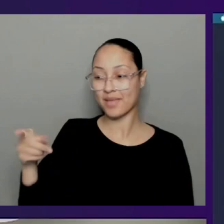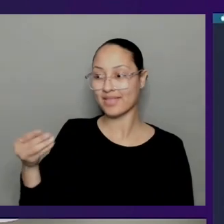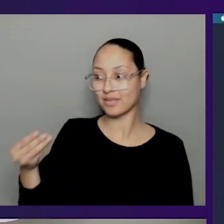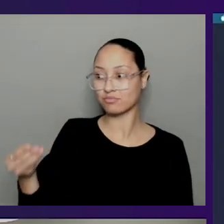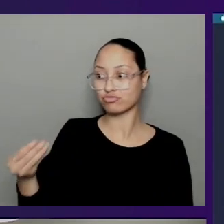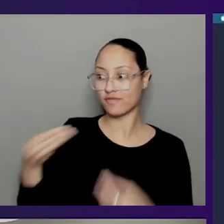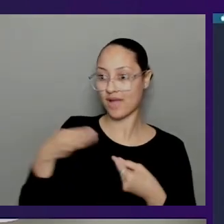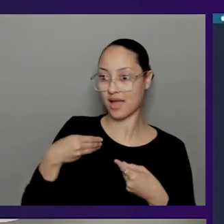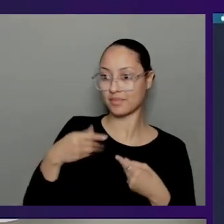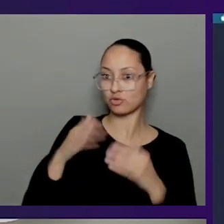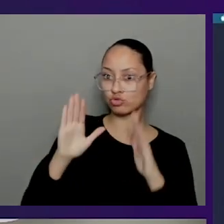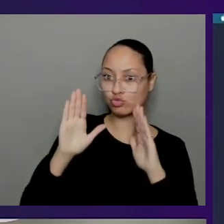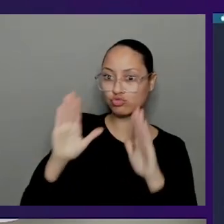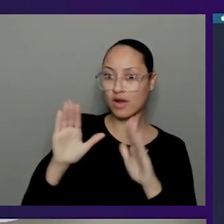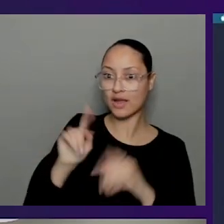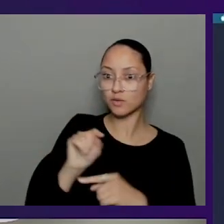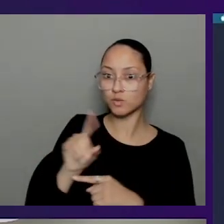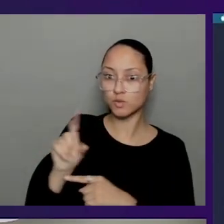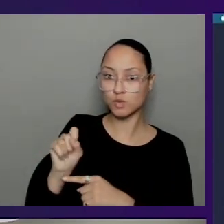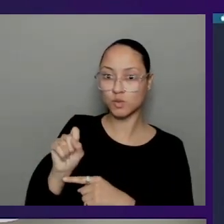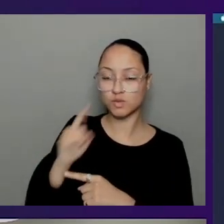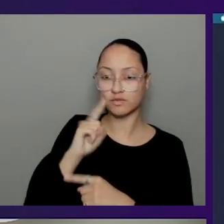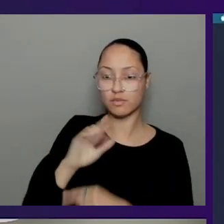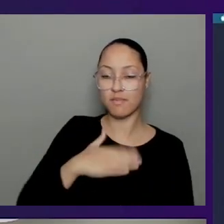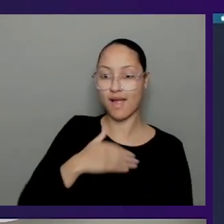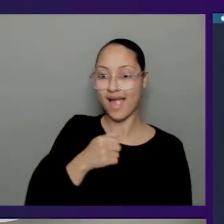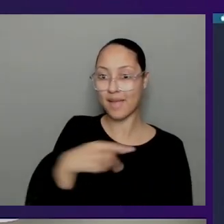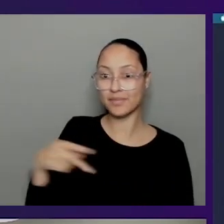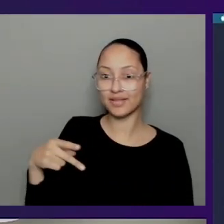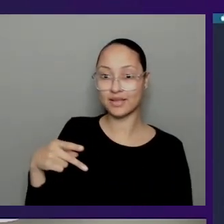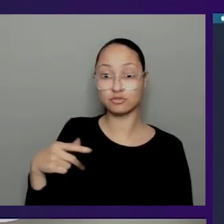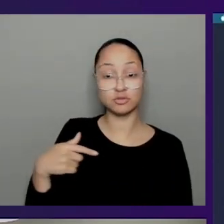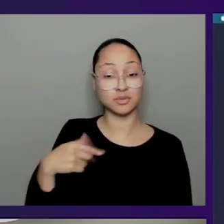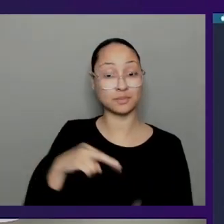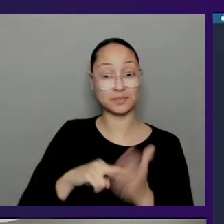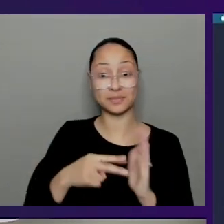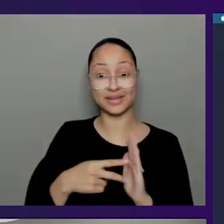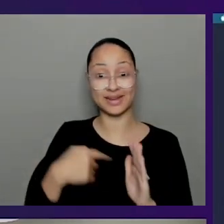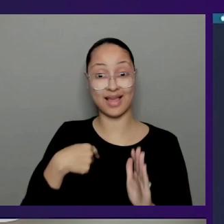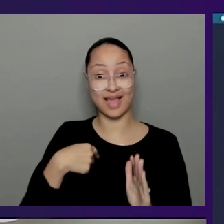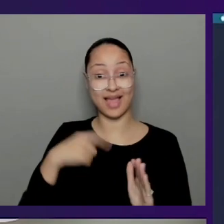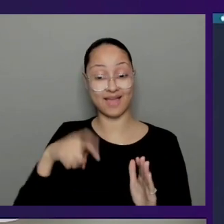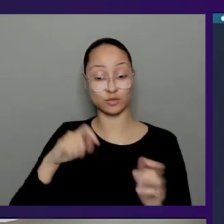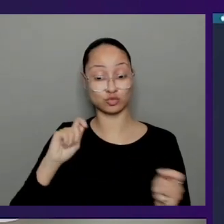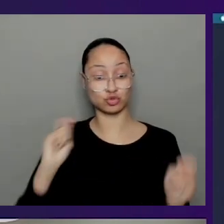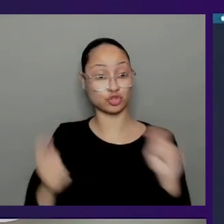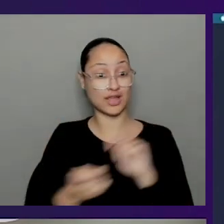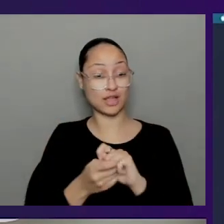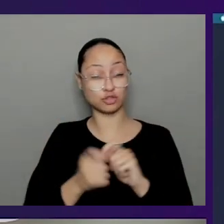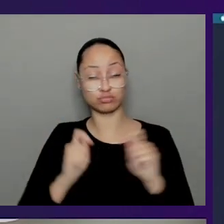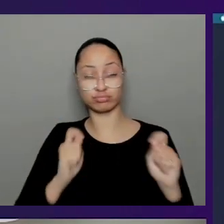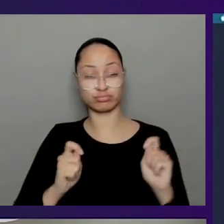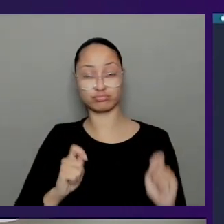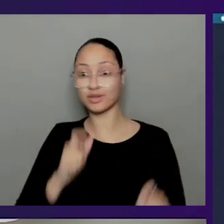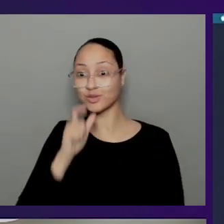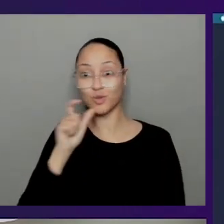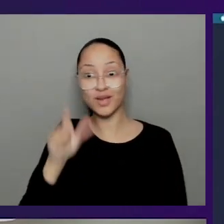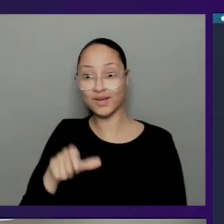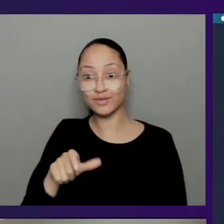test settings that are suitable for my application. So I don't need to make any changes here. I can go ahead and click